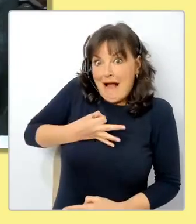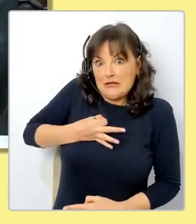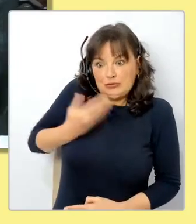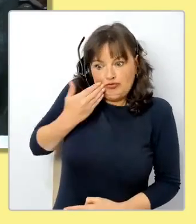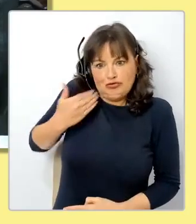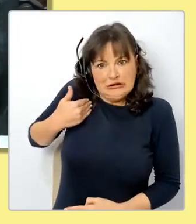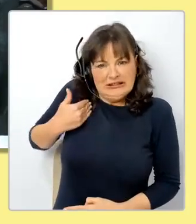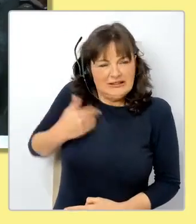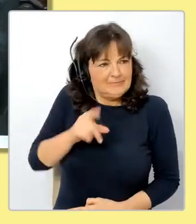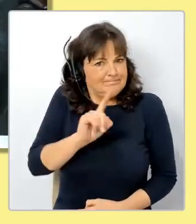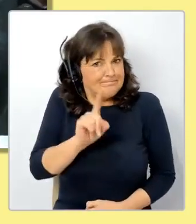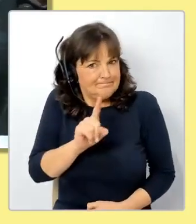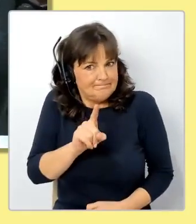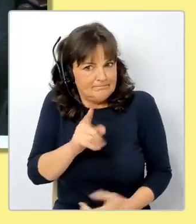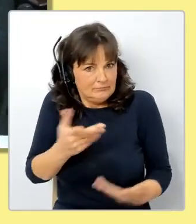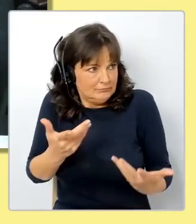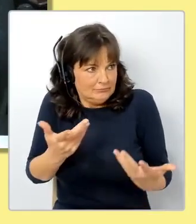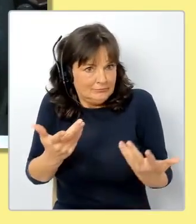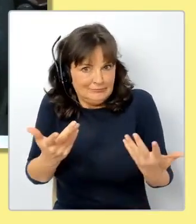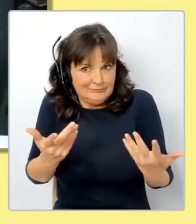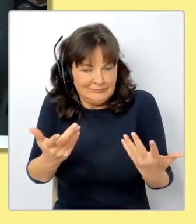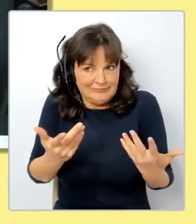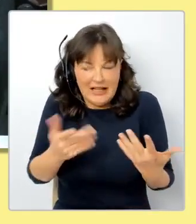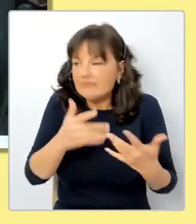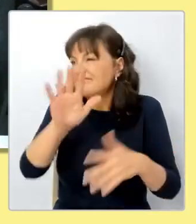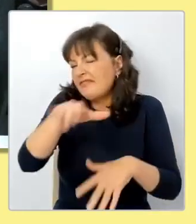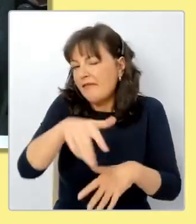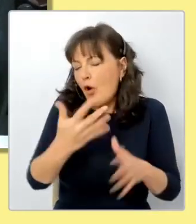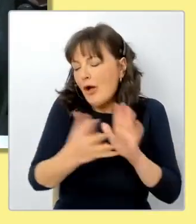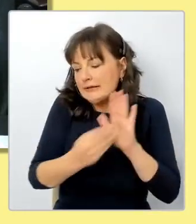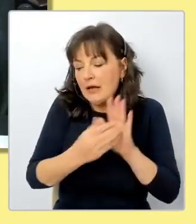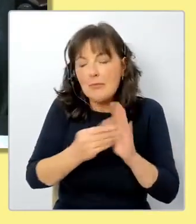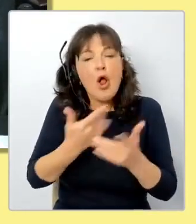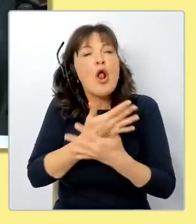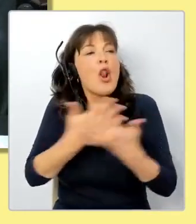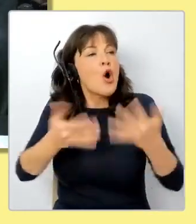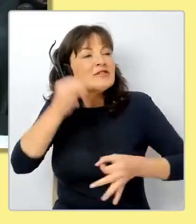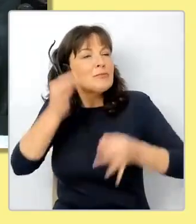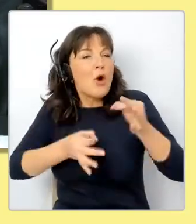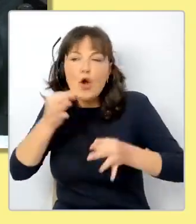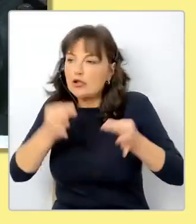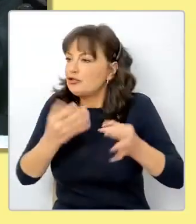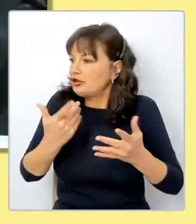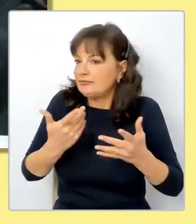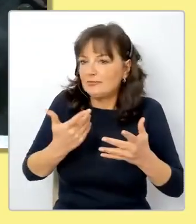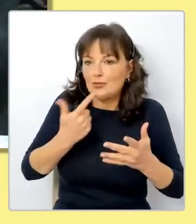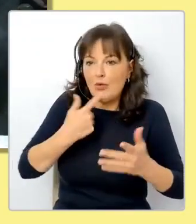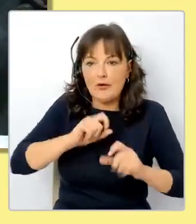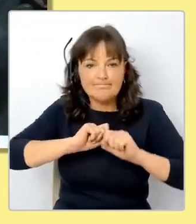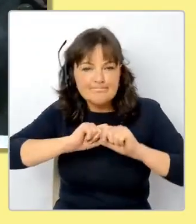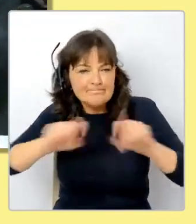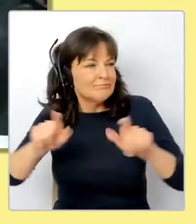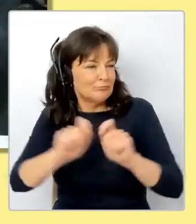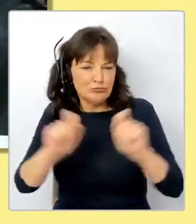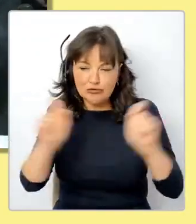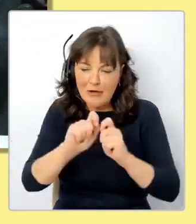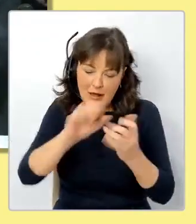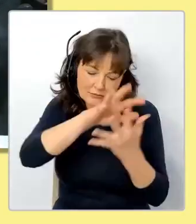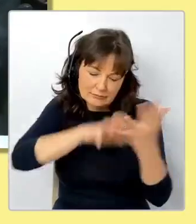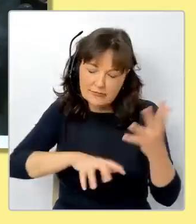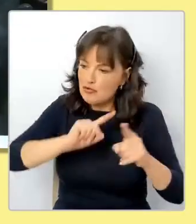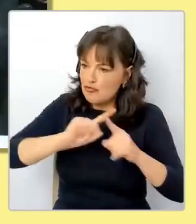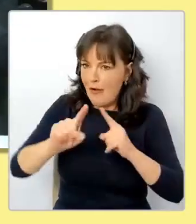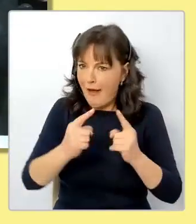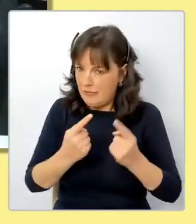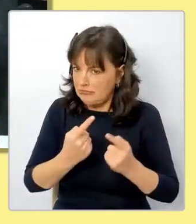you haven't gone to the, you know, lots of times politicians, and particularly in this campaign, we're all doing this, you know, we're all sending out press releases, trying to get lots of coverage in the